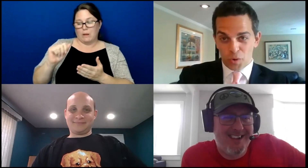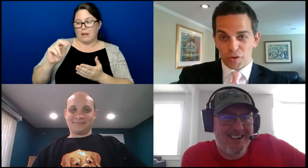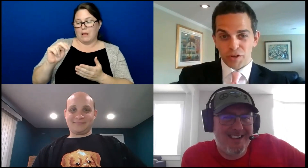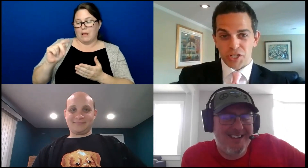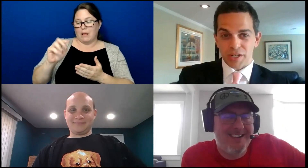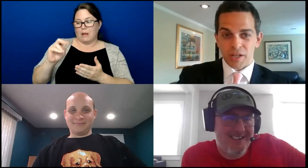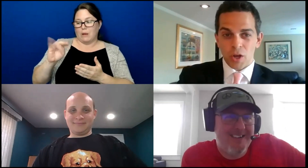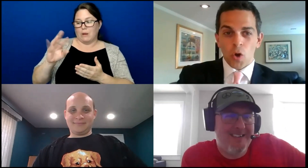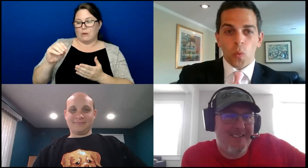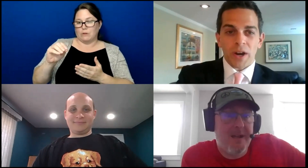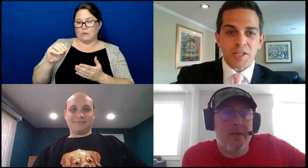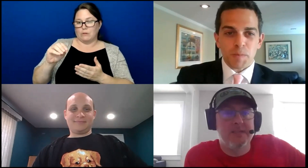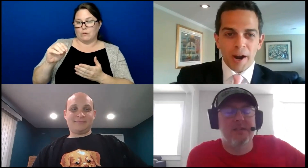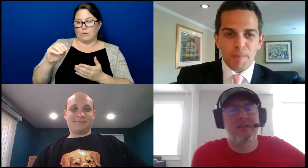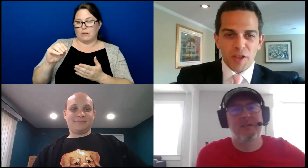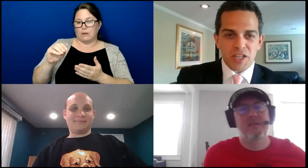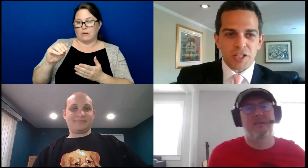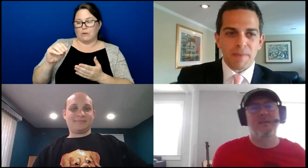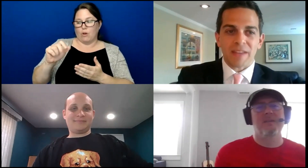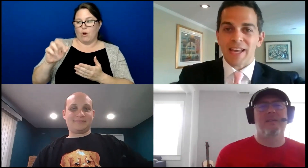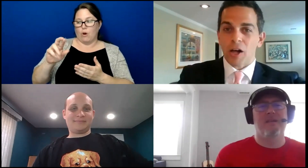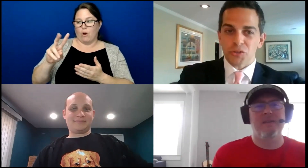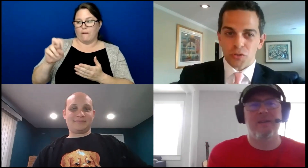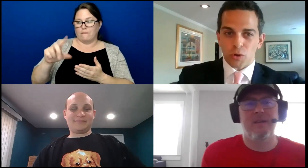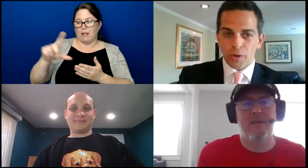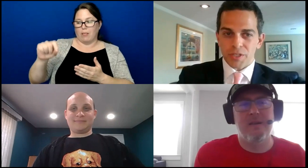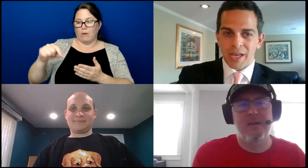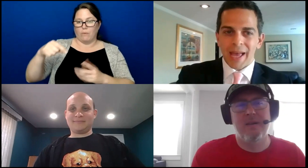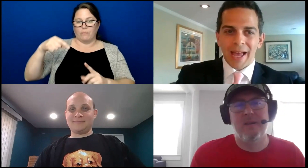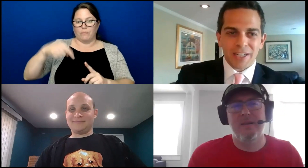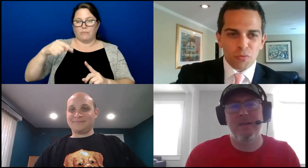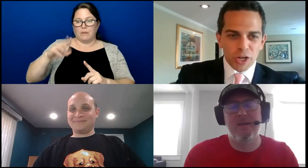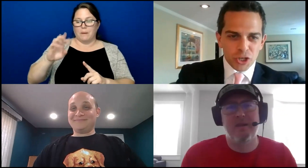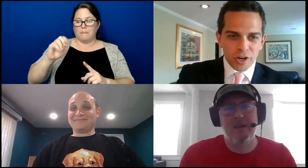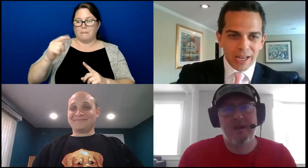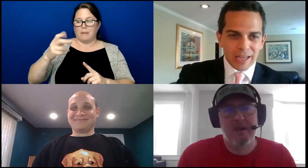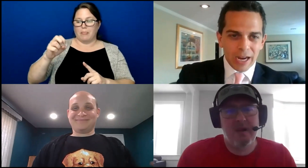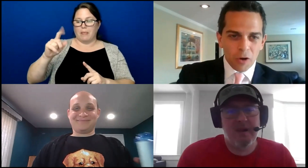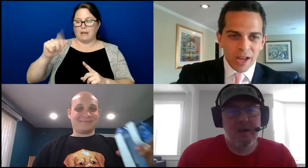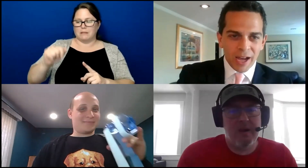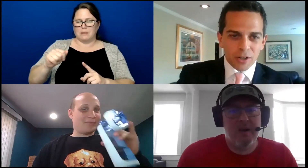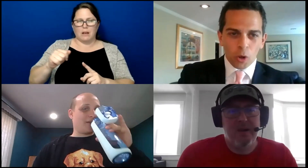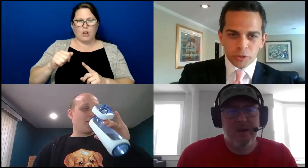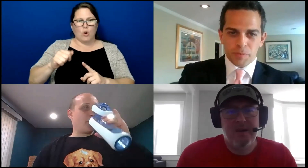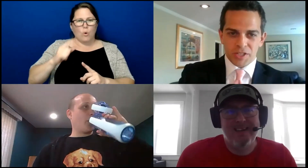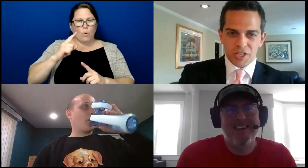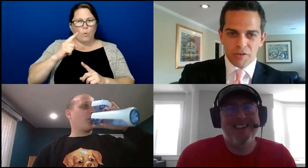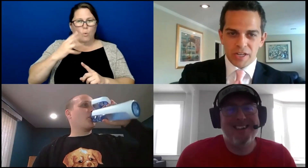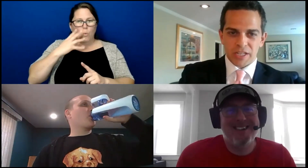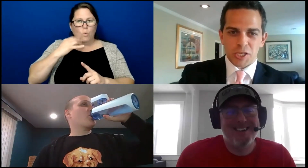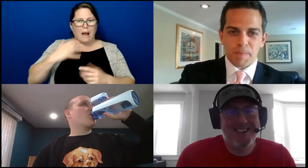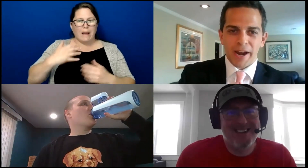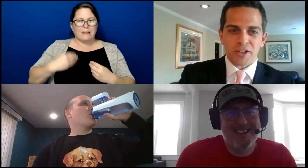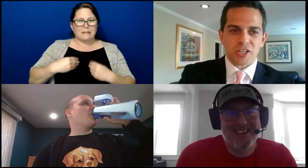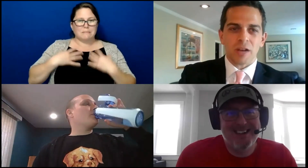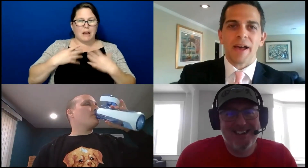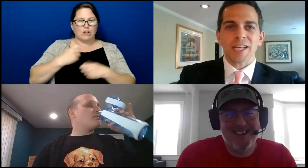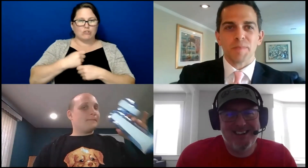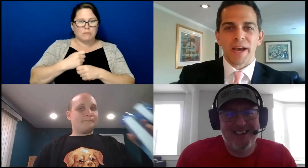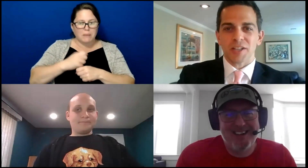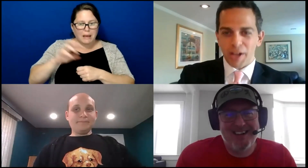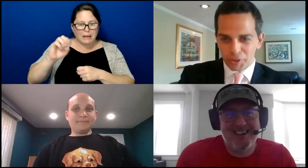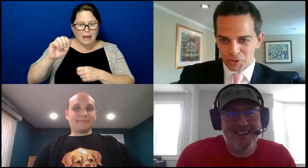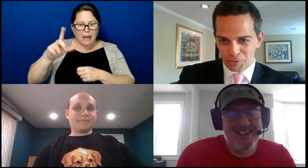School, which is in Northern Virginia. What inspired Bethesda to make the Elder Scrolls? And did Richard Garriott Ultima series inspire